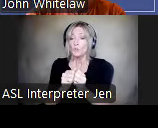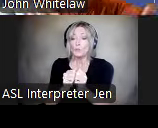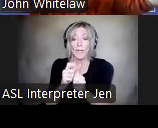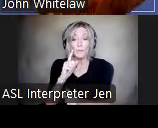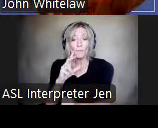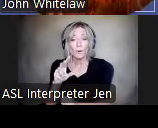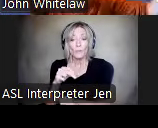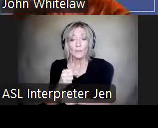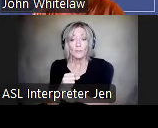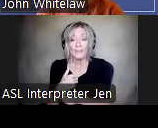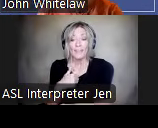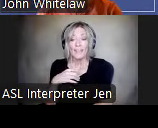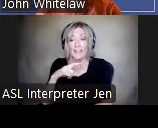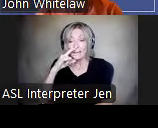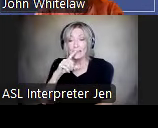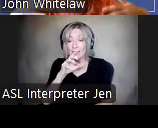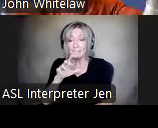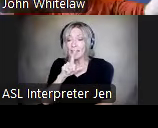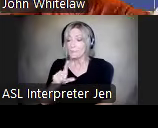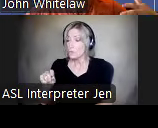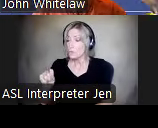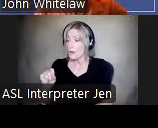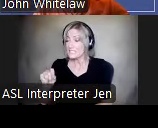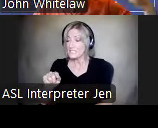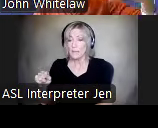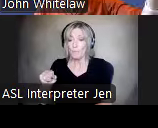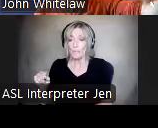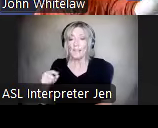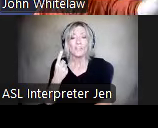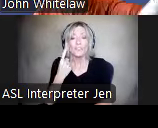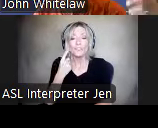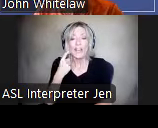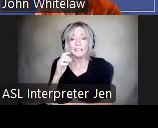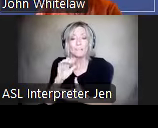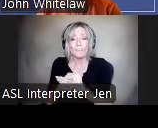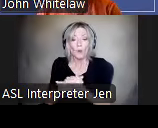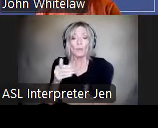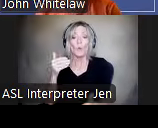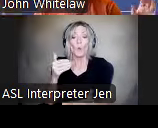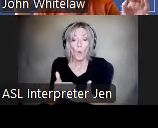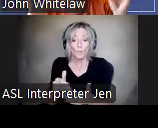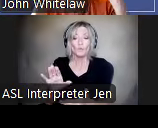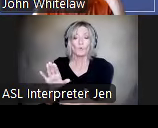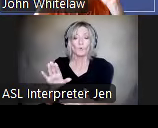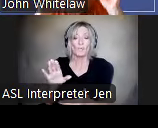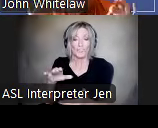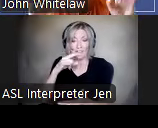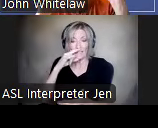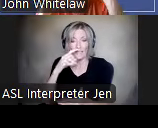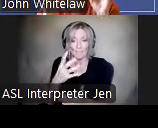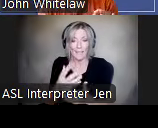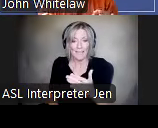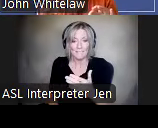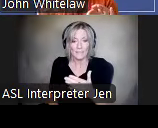and they had a 20-some-year-old kid, but they had only got married very close to his passing, and that had been